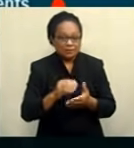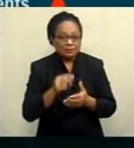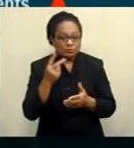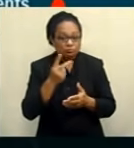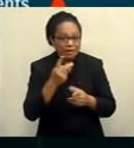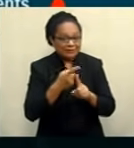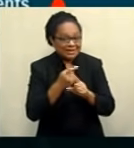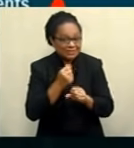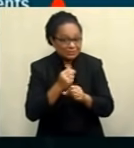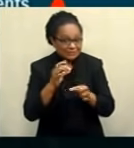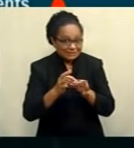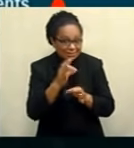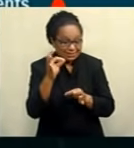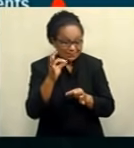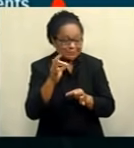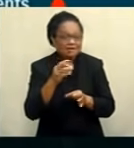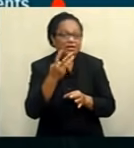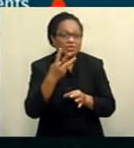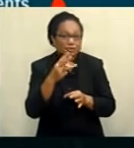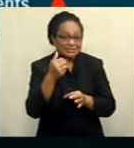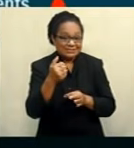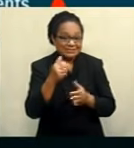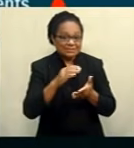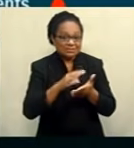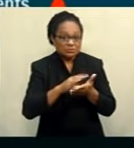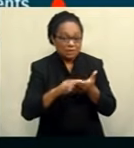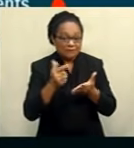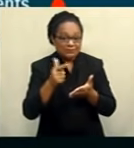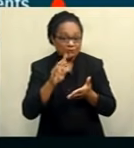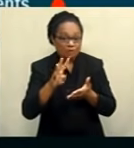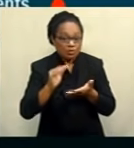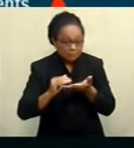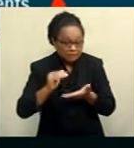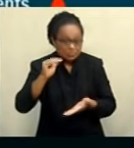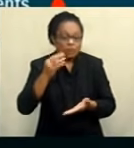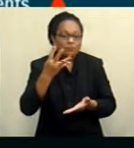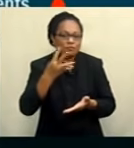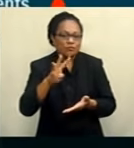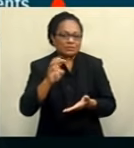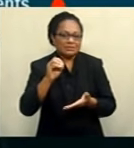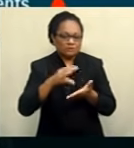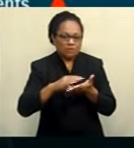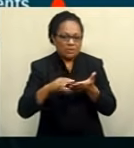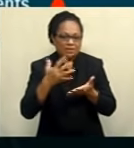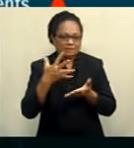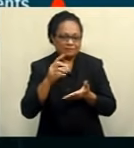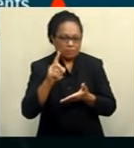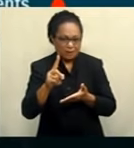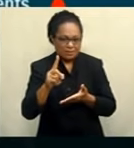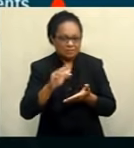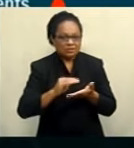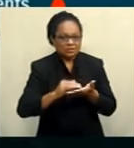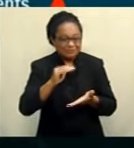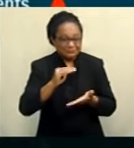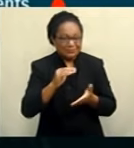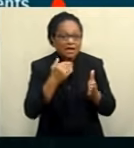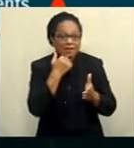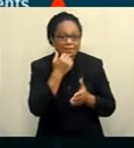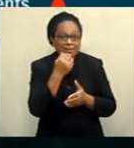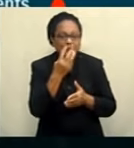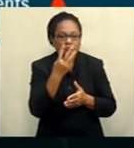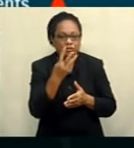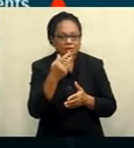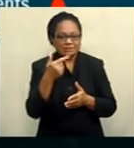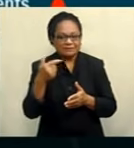kg cylinder will increase from $36.74 to $40.51. This is an increase of $3.77.